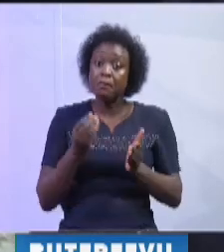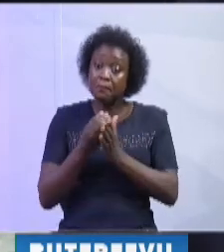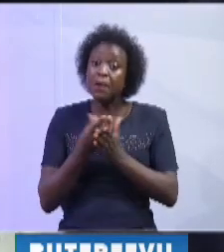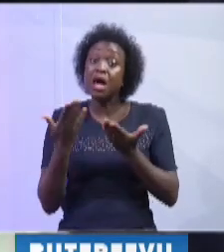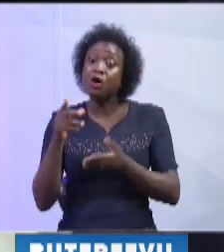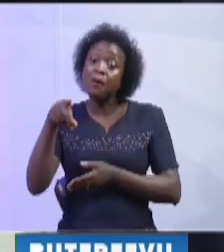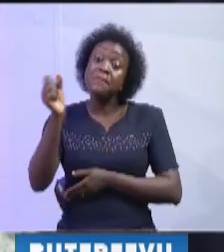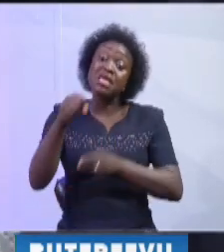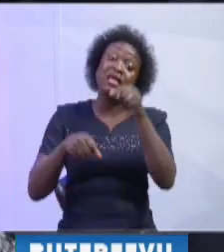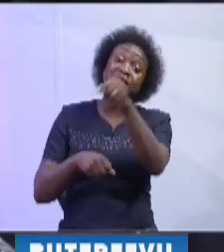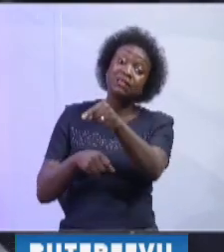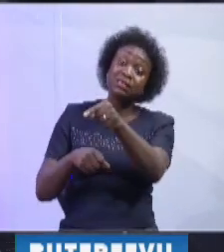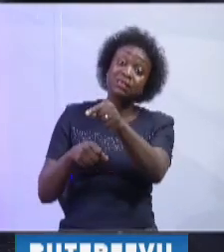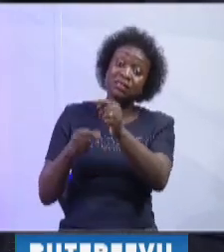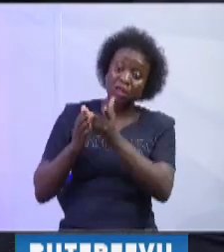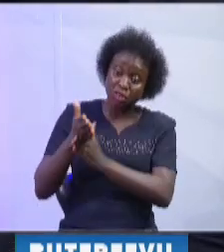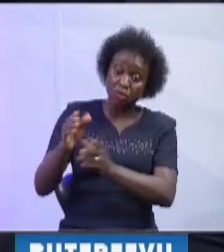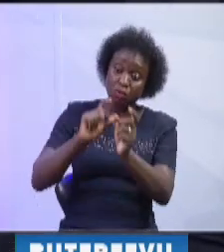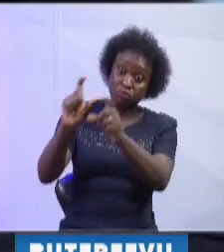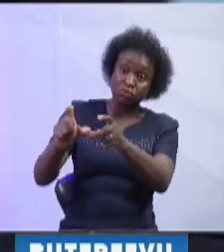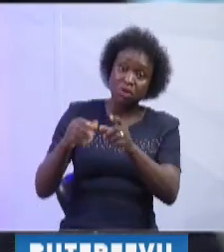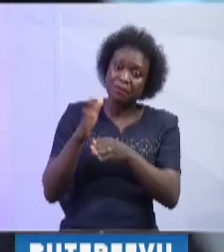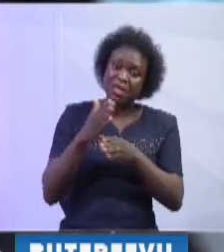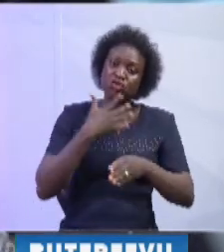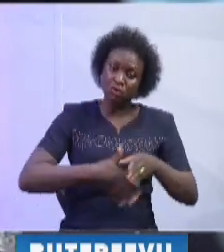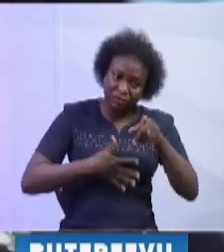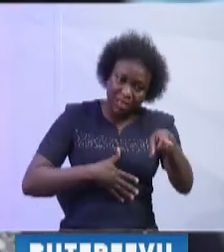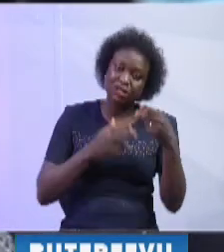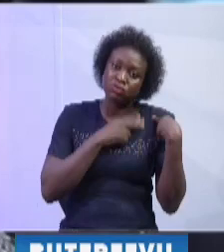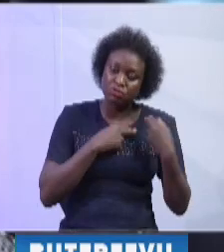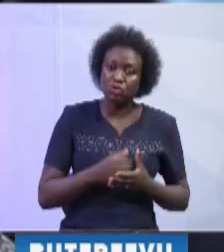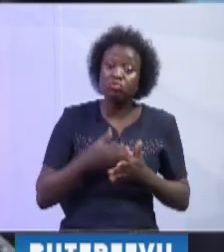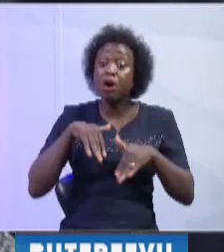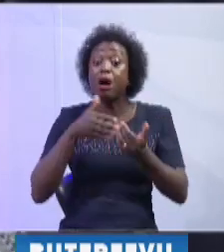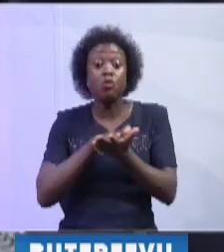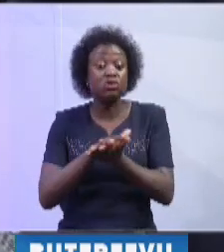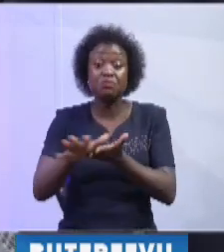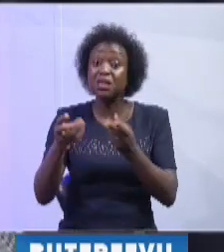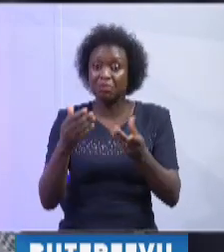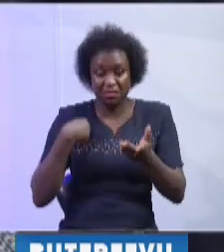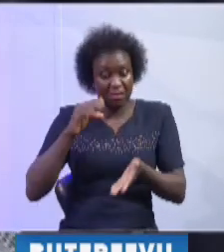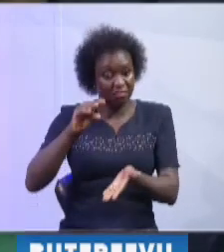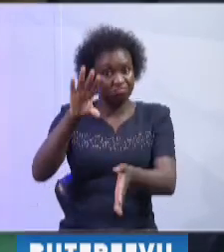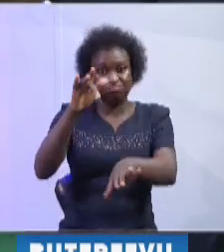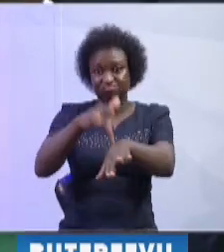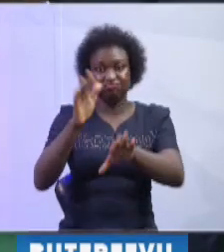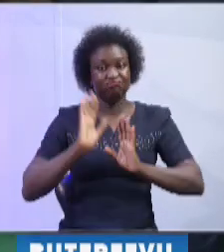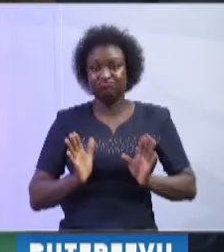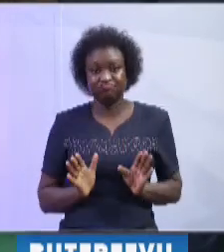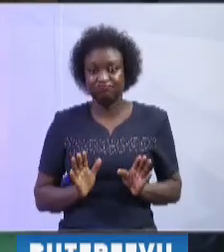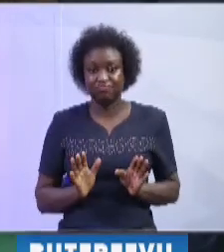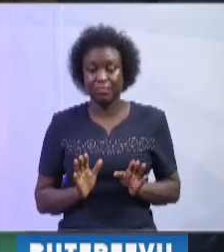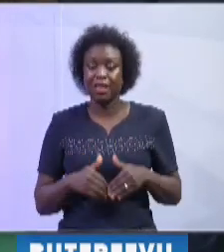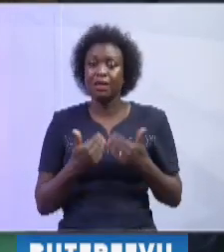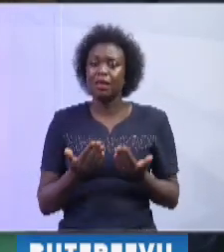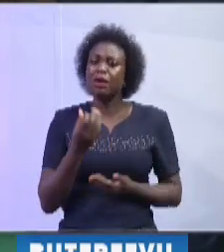permanent secretary, era Ministry of Science, ye yali responsible, munsasanya ye sente ezo, nze sakwata ku sente. Okusoka